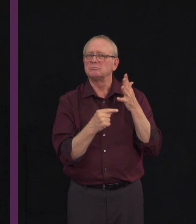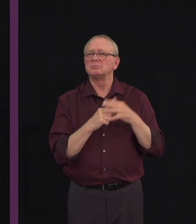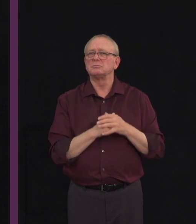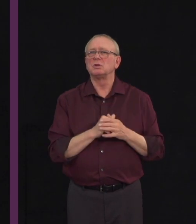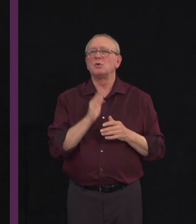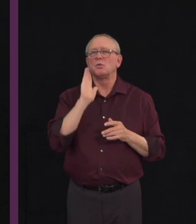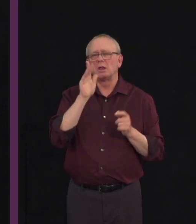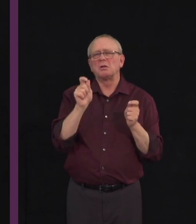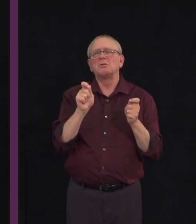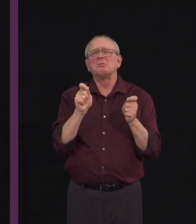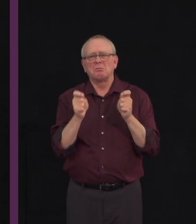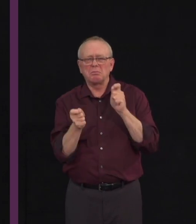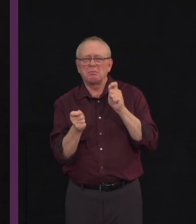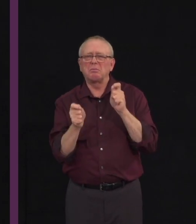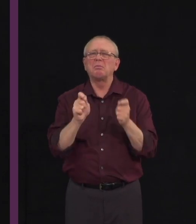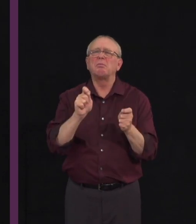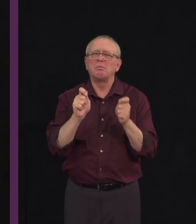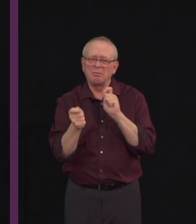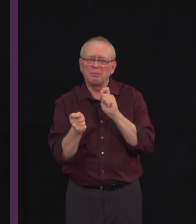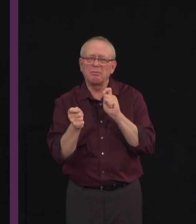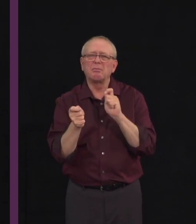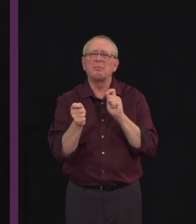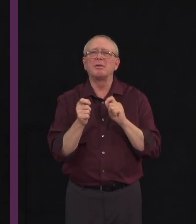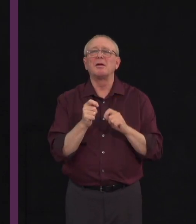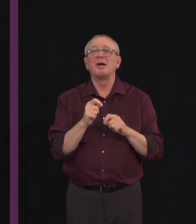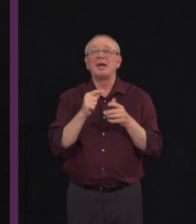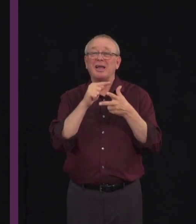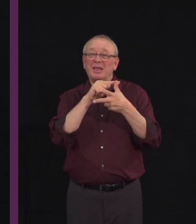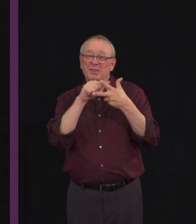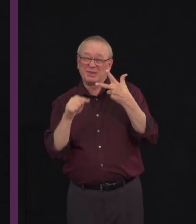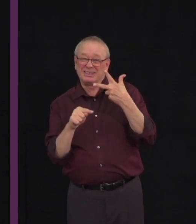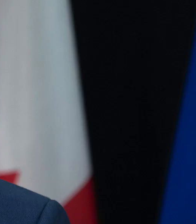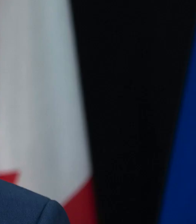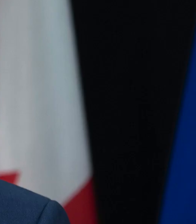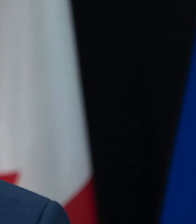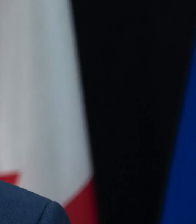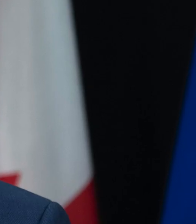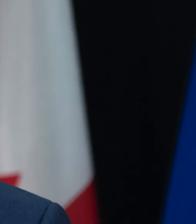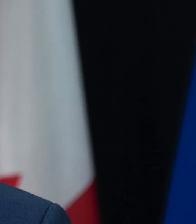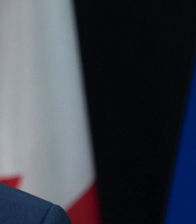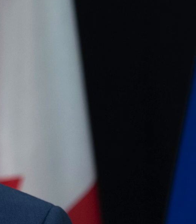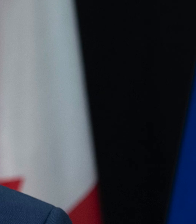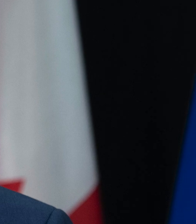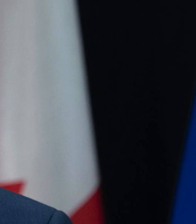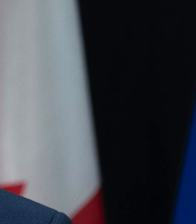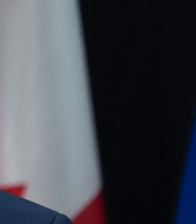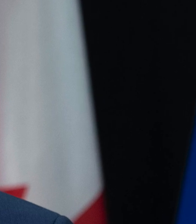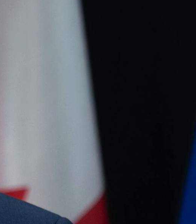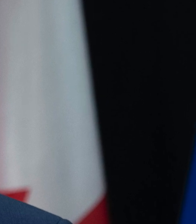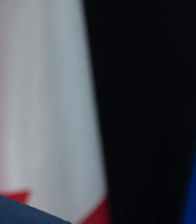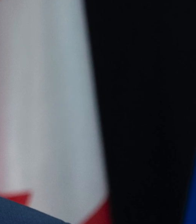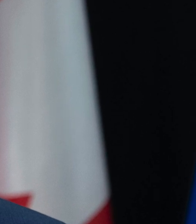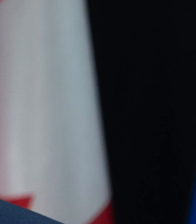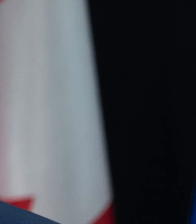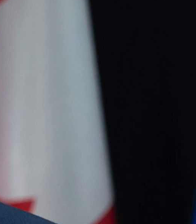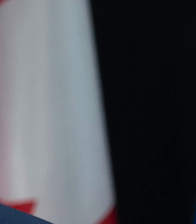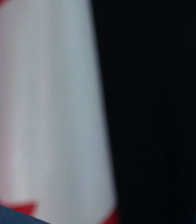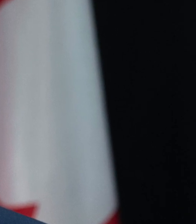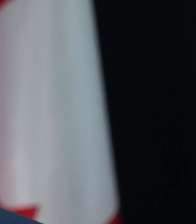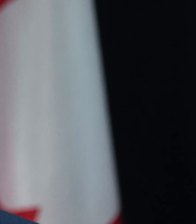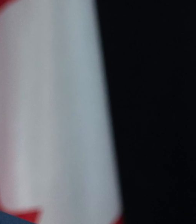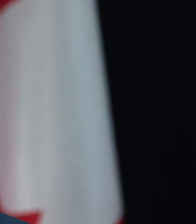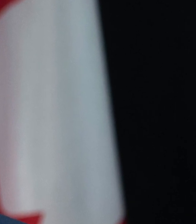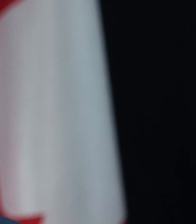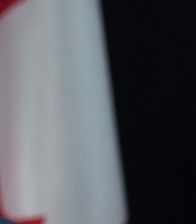clarifications to this plan as it unfolds. So it is not set in stone. It's going to be a plan that develops over time based